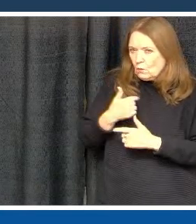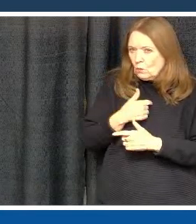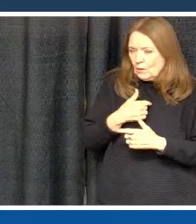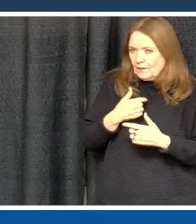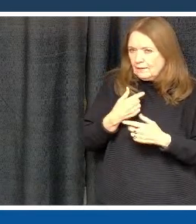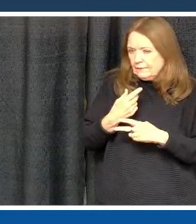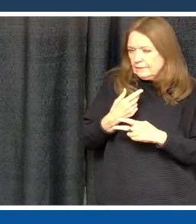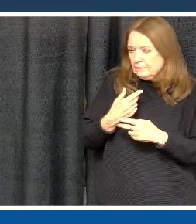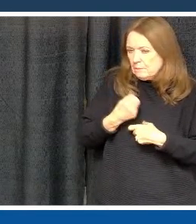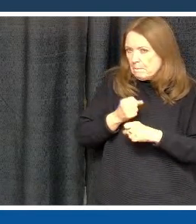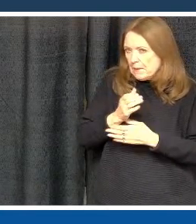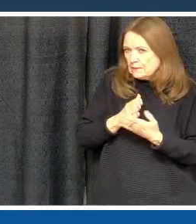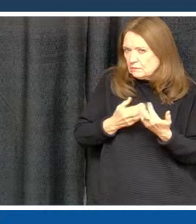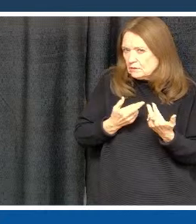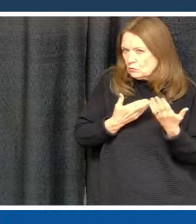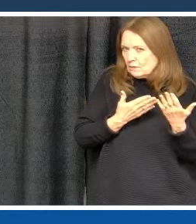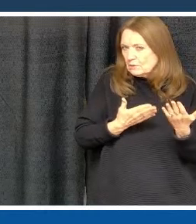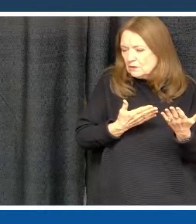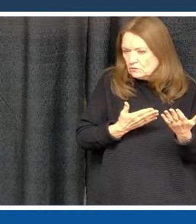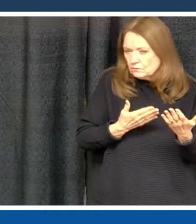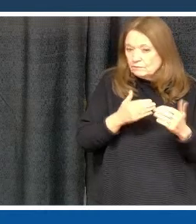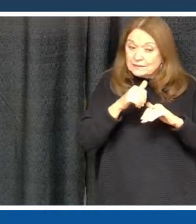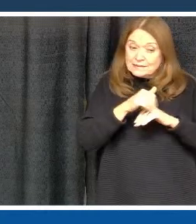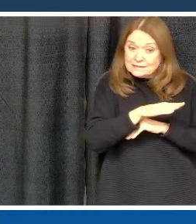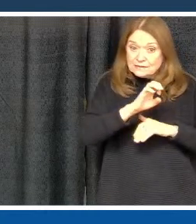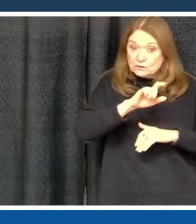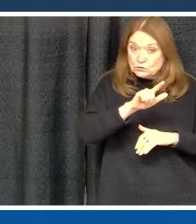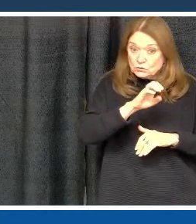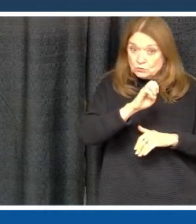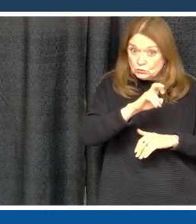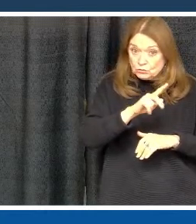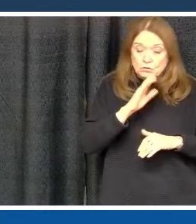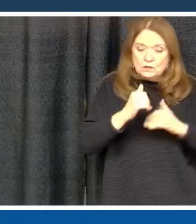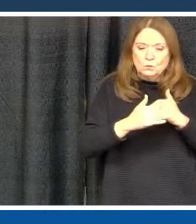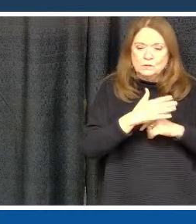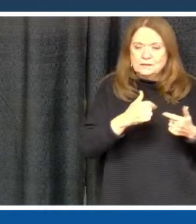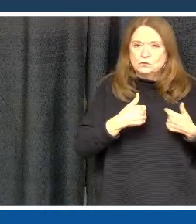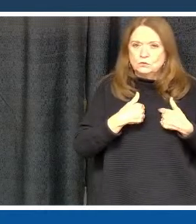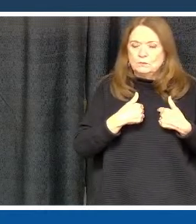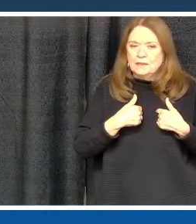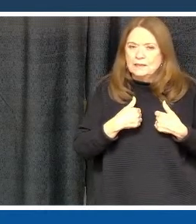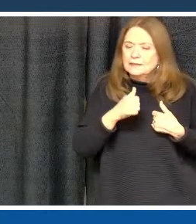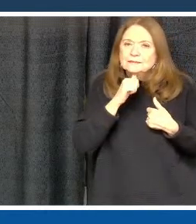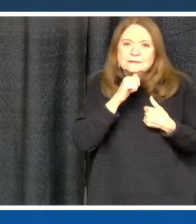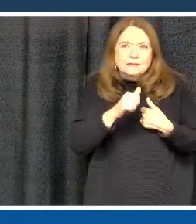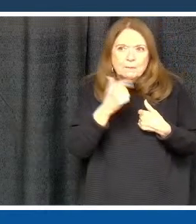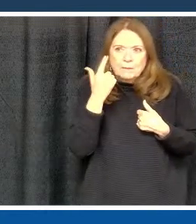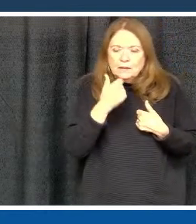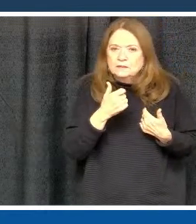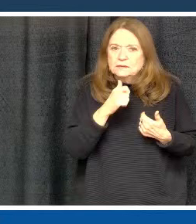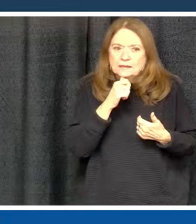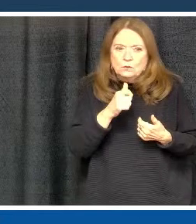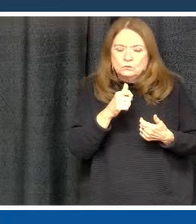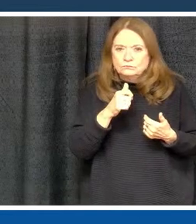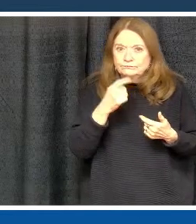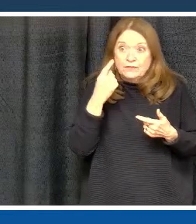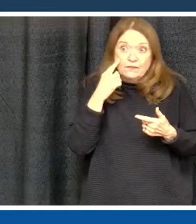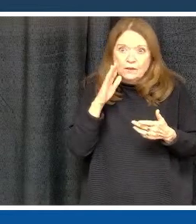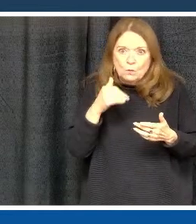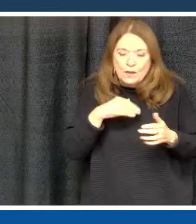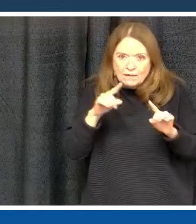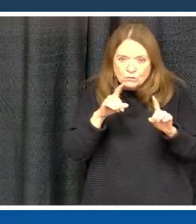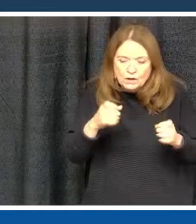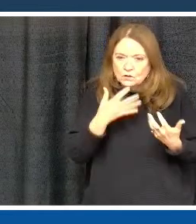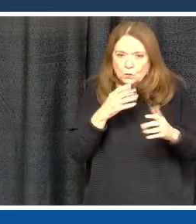that we did, send them to our clerk, and she will forward them to me. It's not that I don't anticipate questions or don't want to answer the